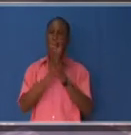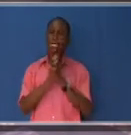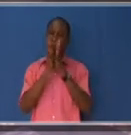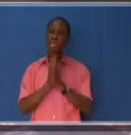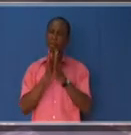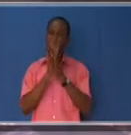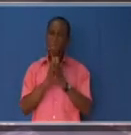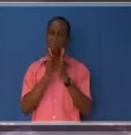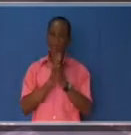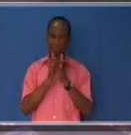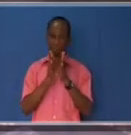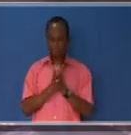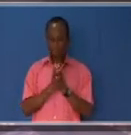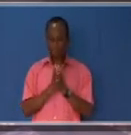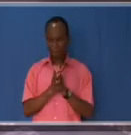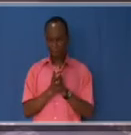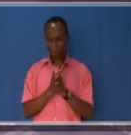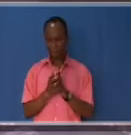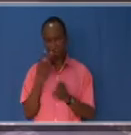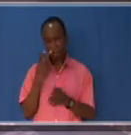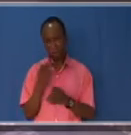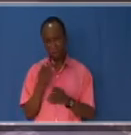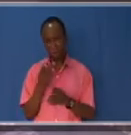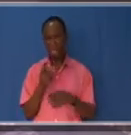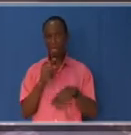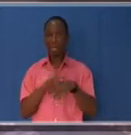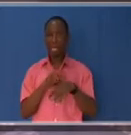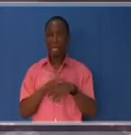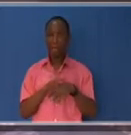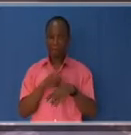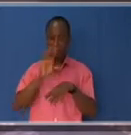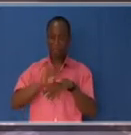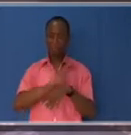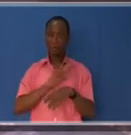we see that on the day Christianity began,